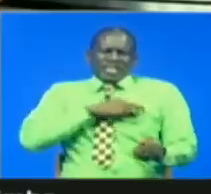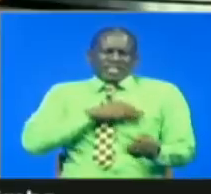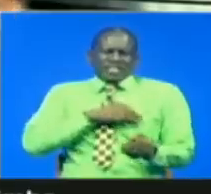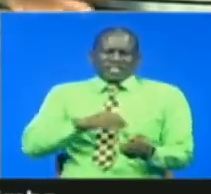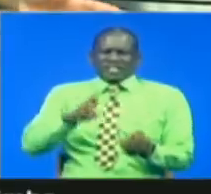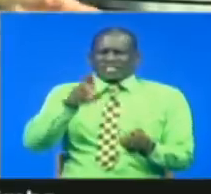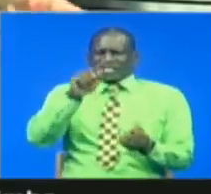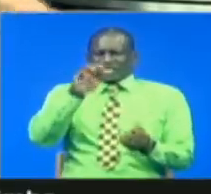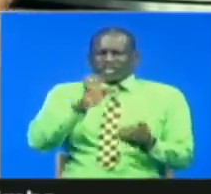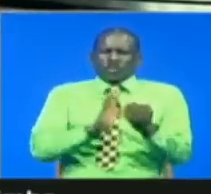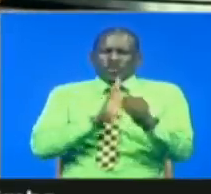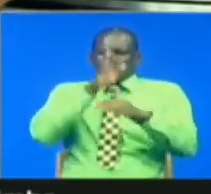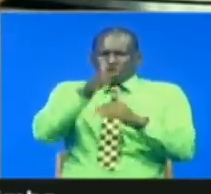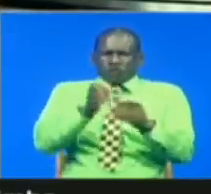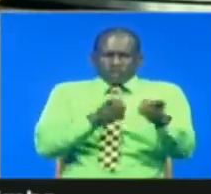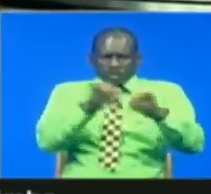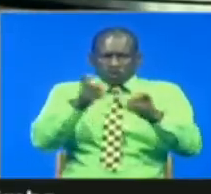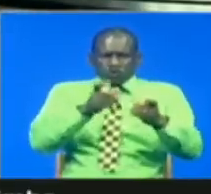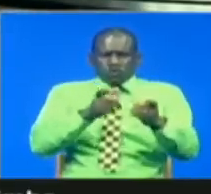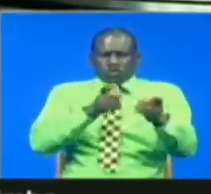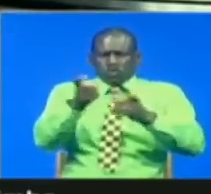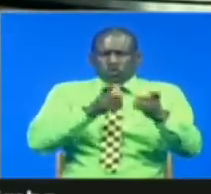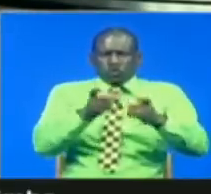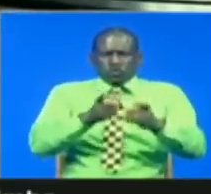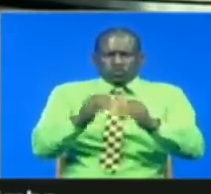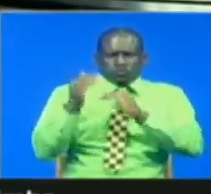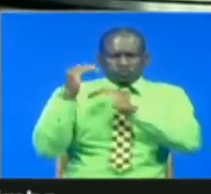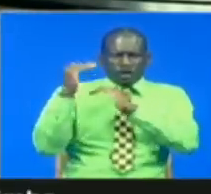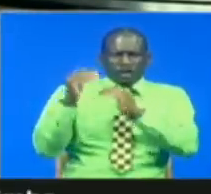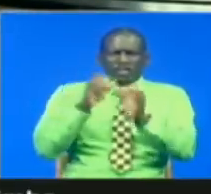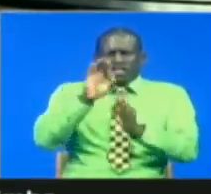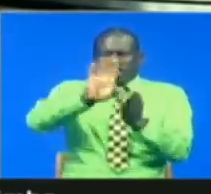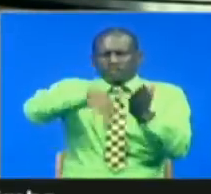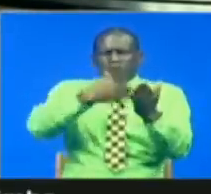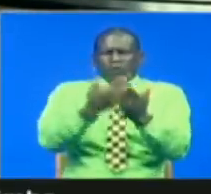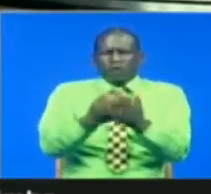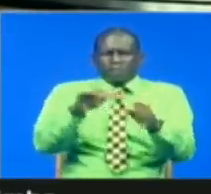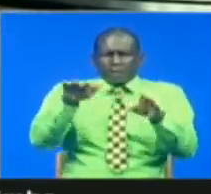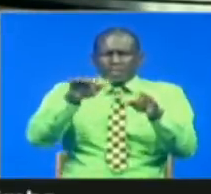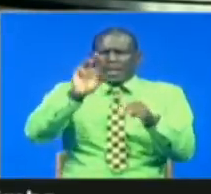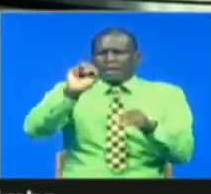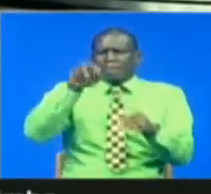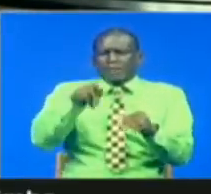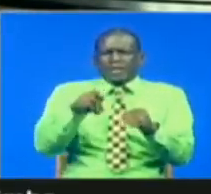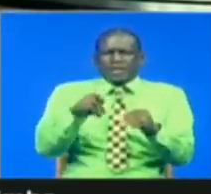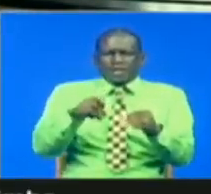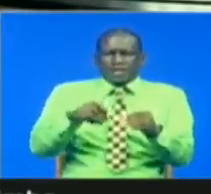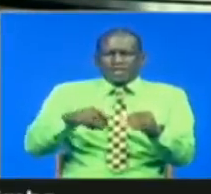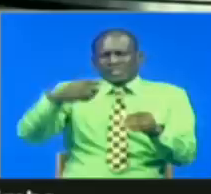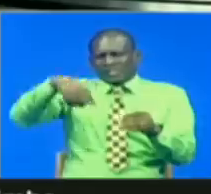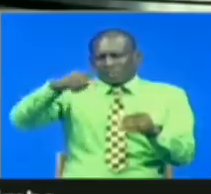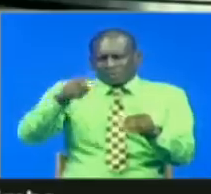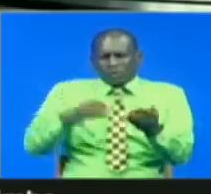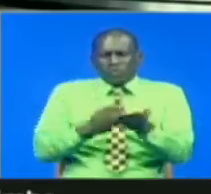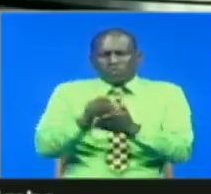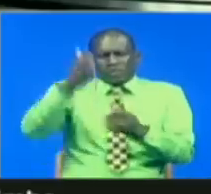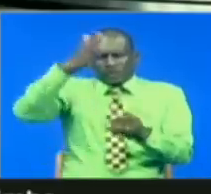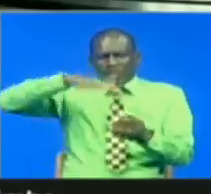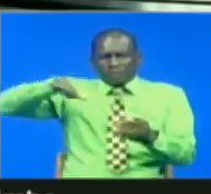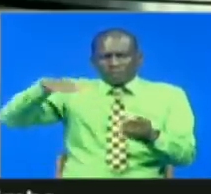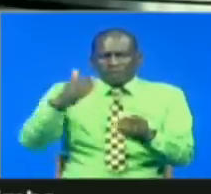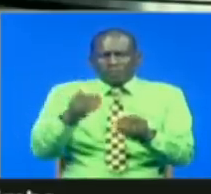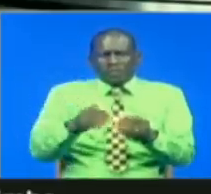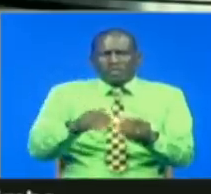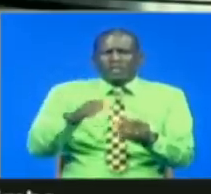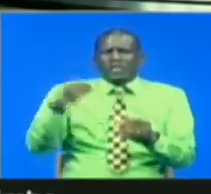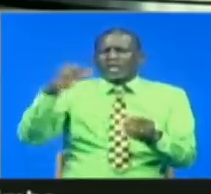ceiling while lending to small and medium businesses if a proposal by a member of parliament sails through parliament. Gatundu South MP